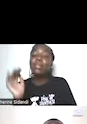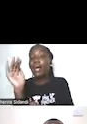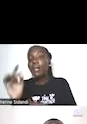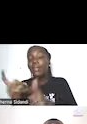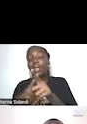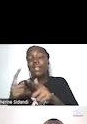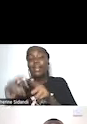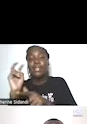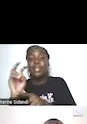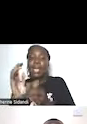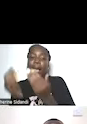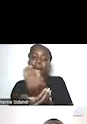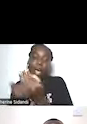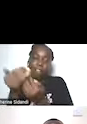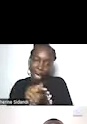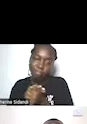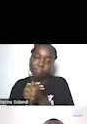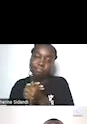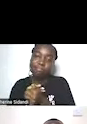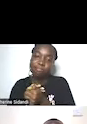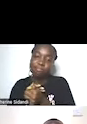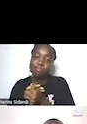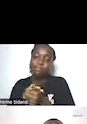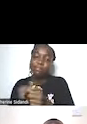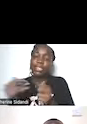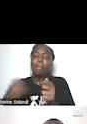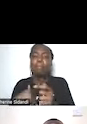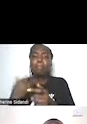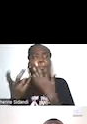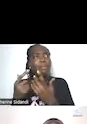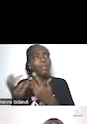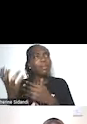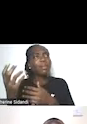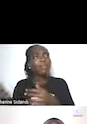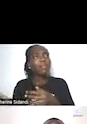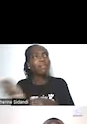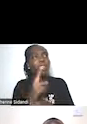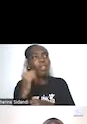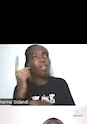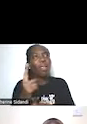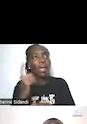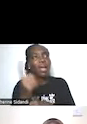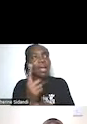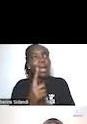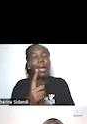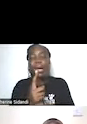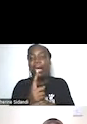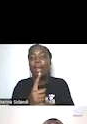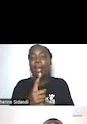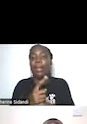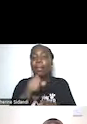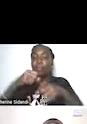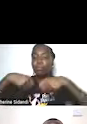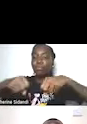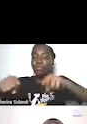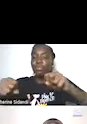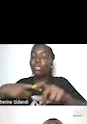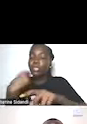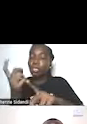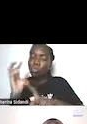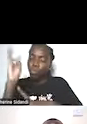Like previously, I think it was in January, the motor insurance companies are saying that they're going to increase the premiums.